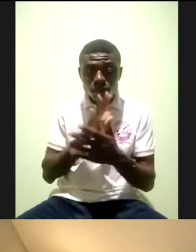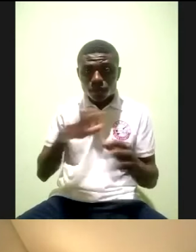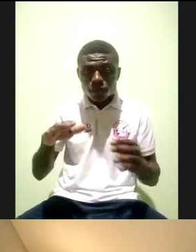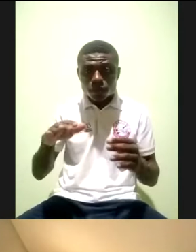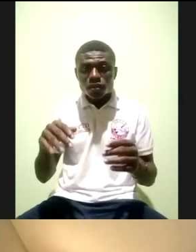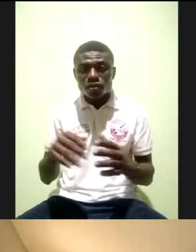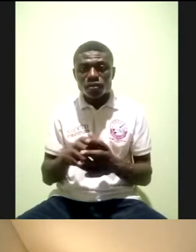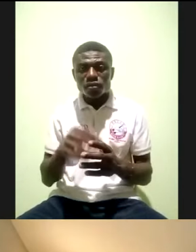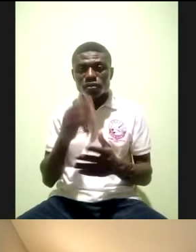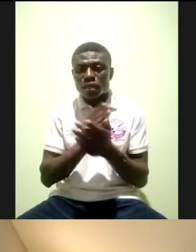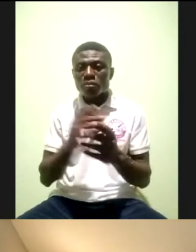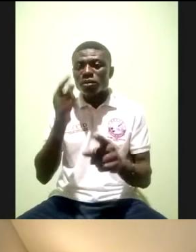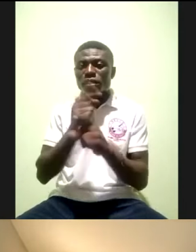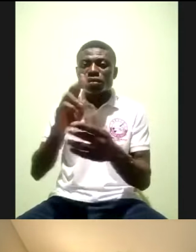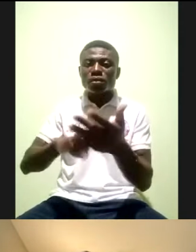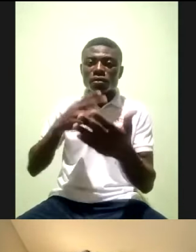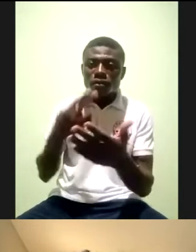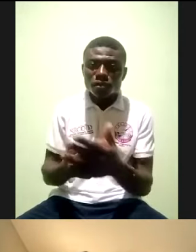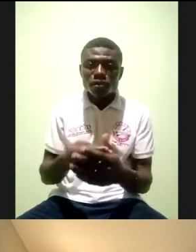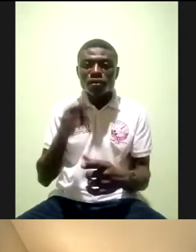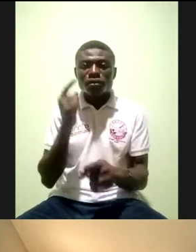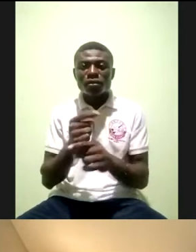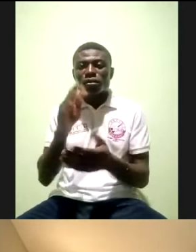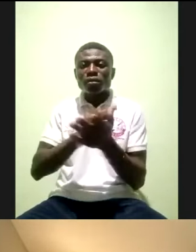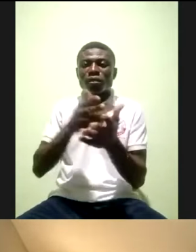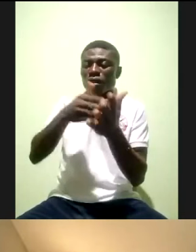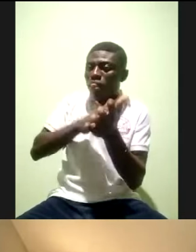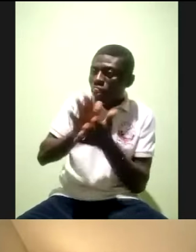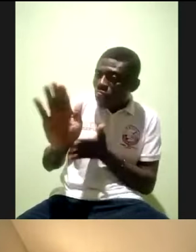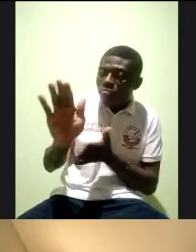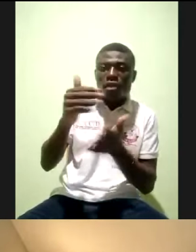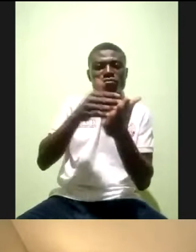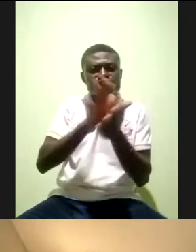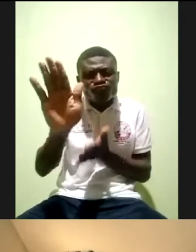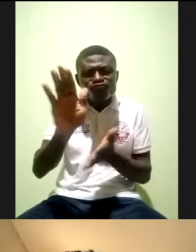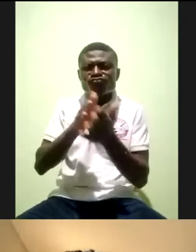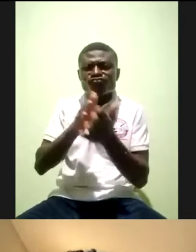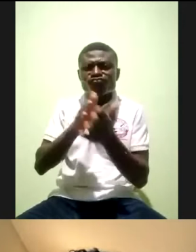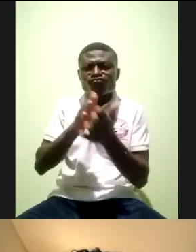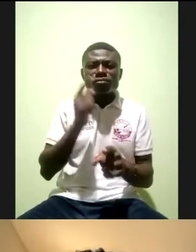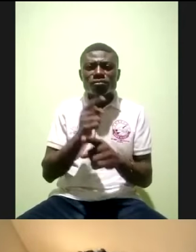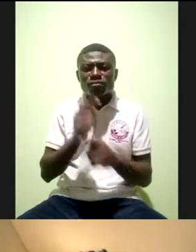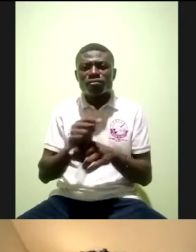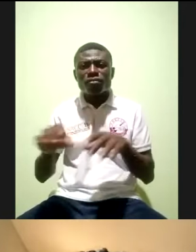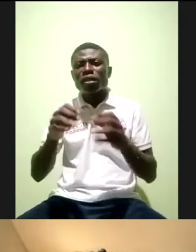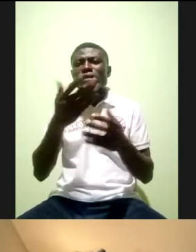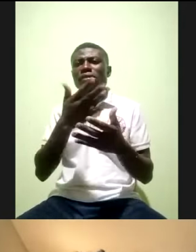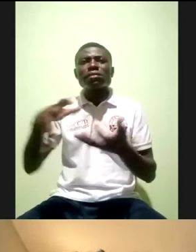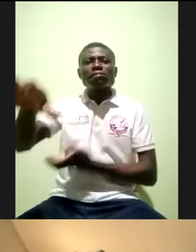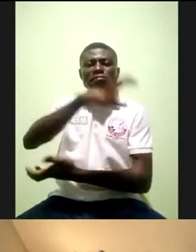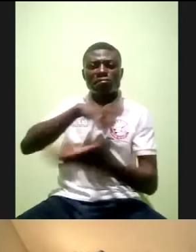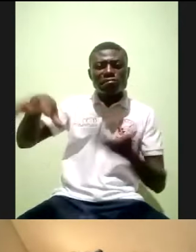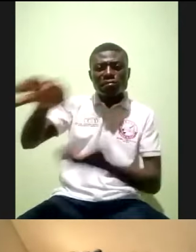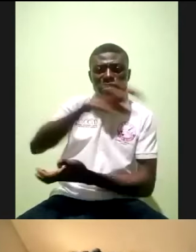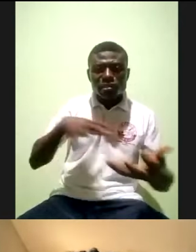prone. They might be tripping over somebody, they might, their things might be scattered all over,